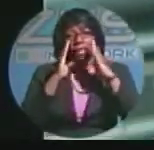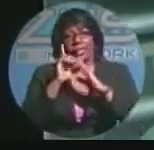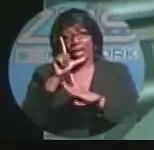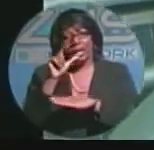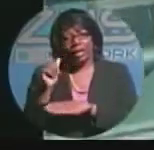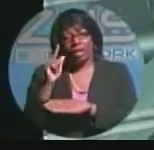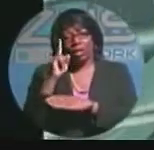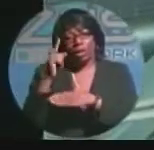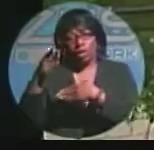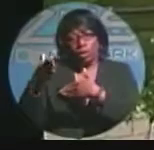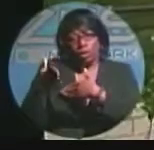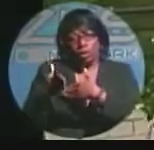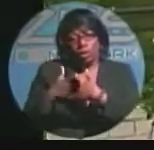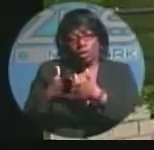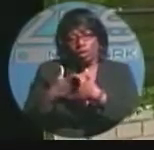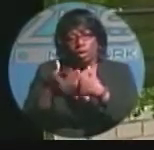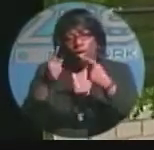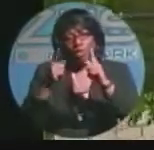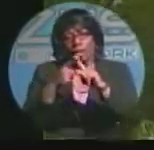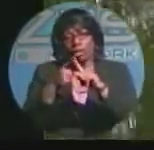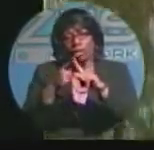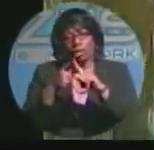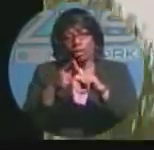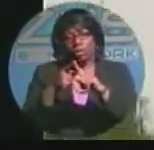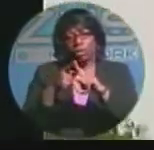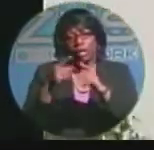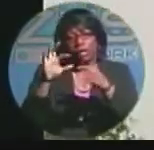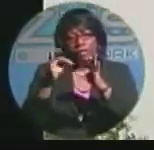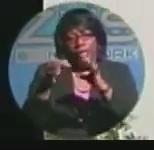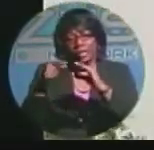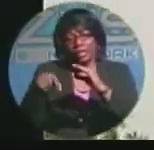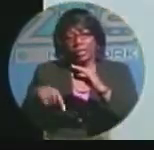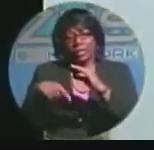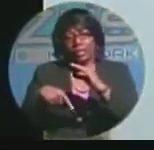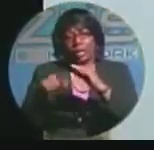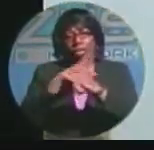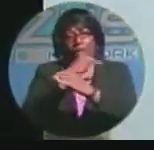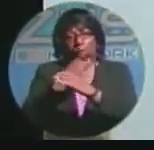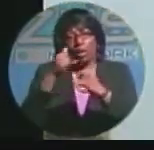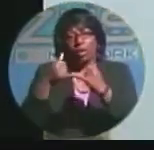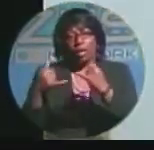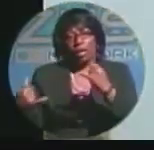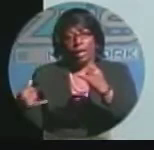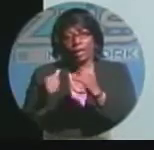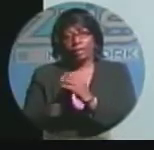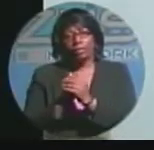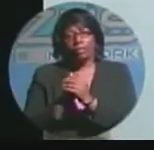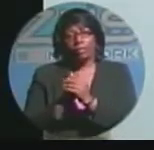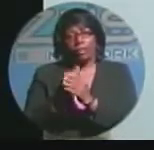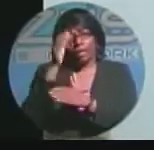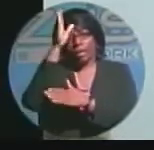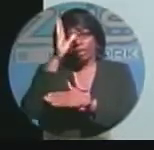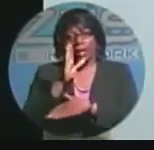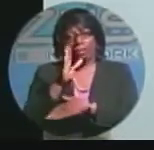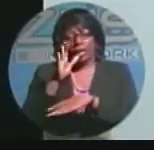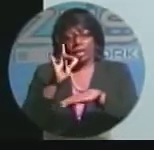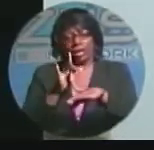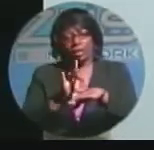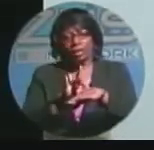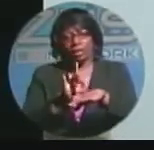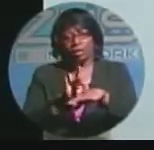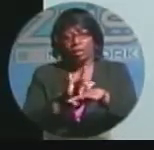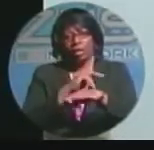close call this morning while trying to restore a downed power line in Exuma. He made contact with the power line while in